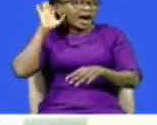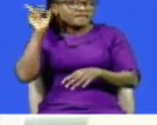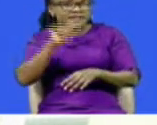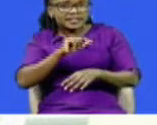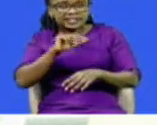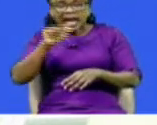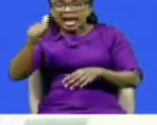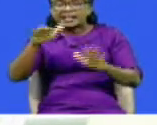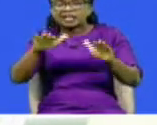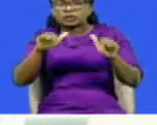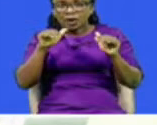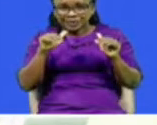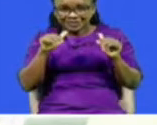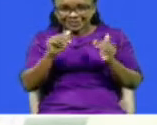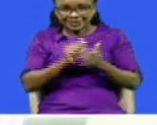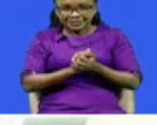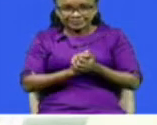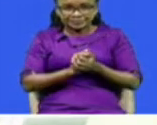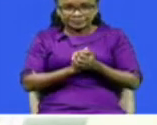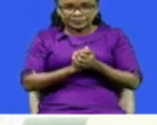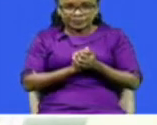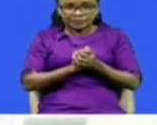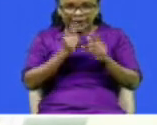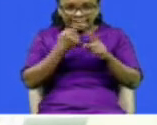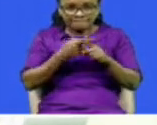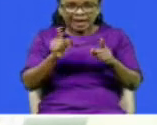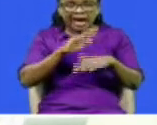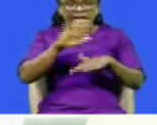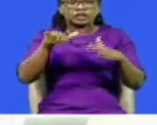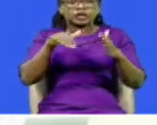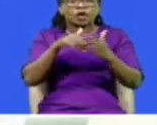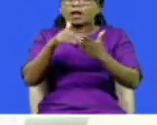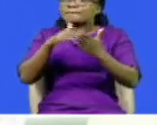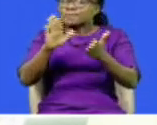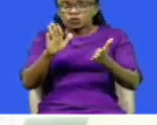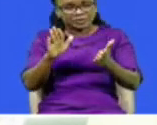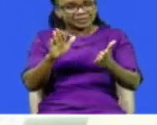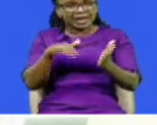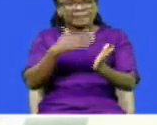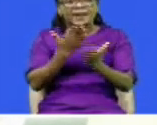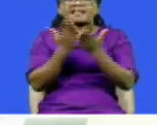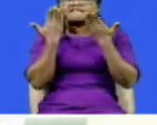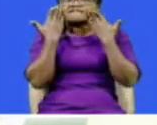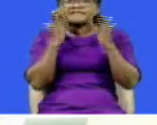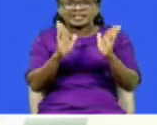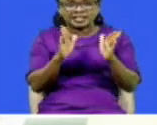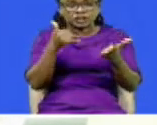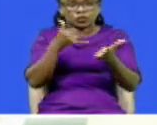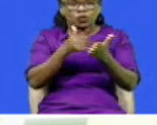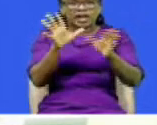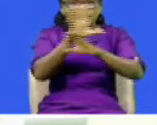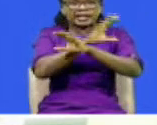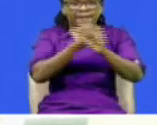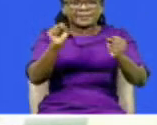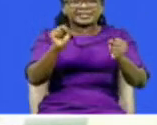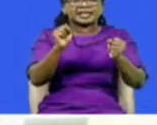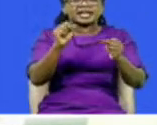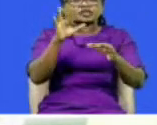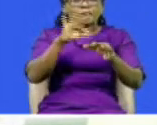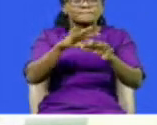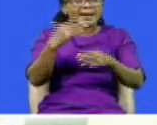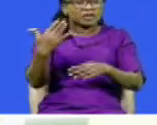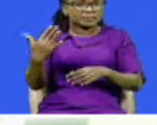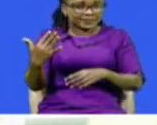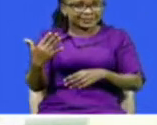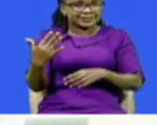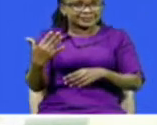some we are waiting. But all of them, most of them have arrived, including the presidential, which you say they are all